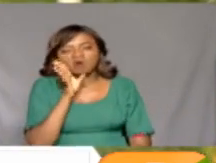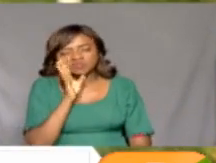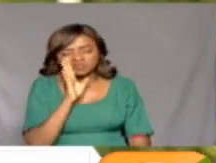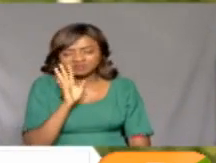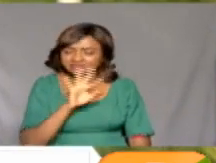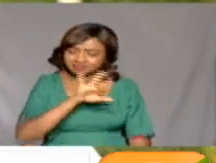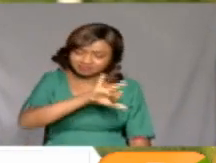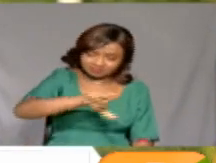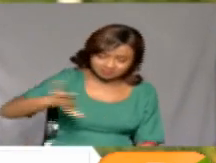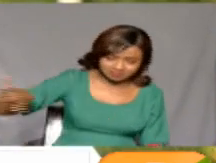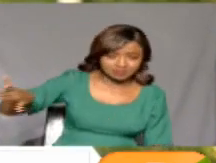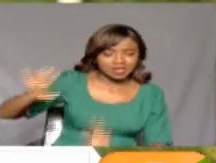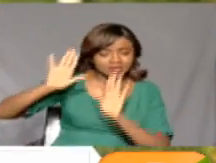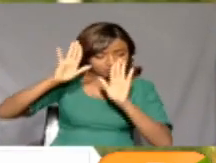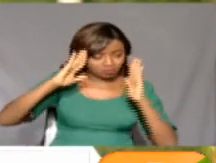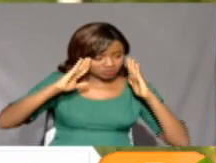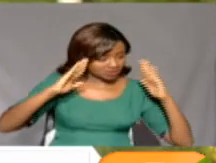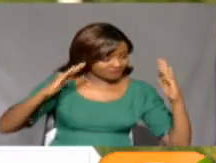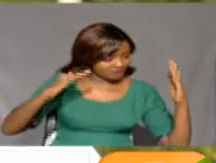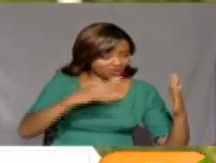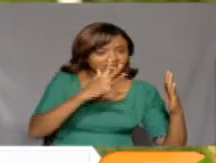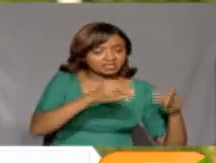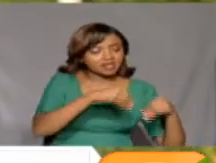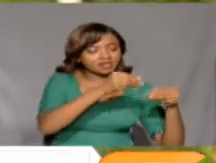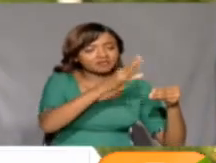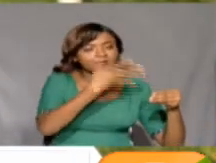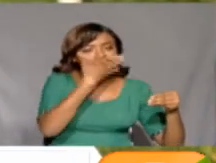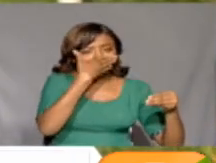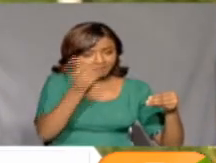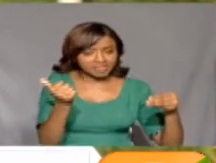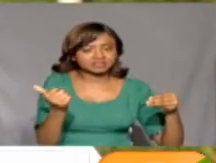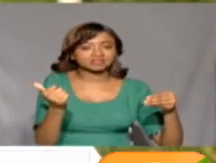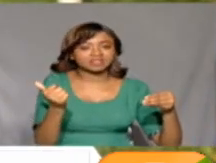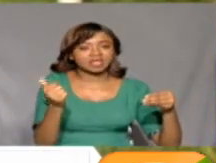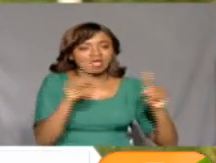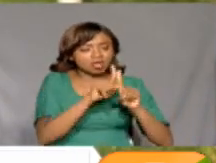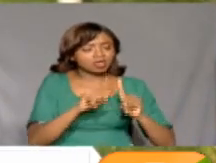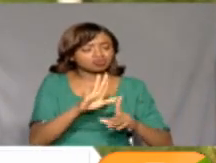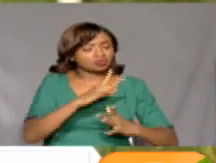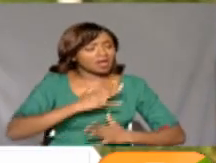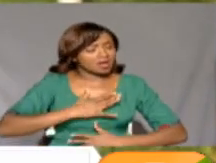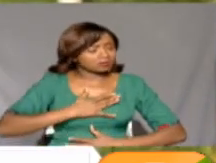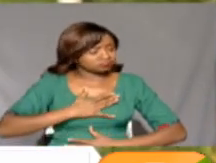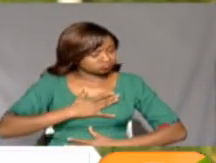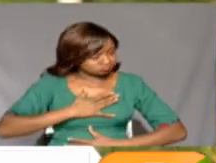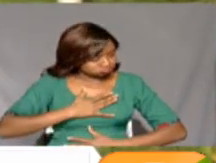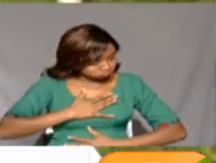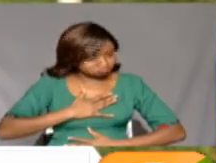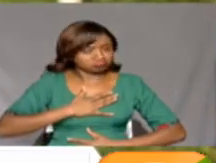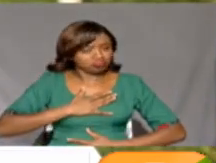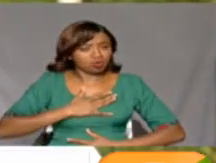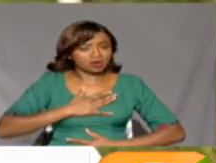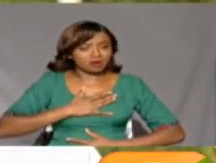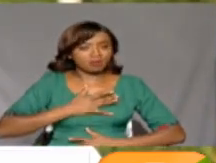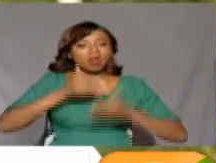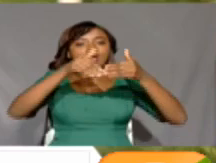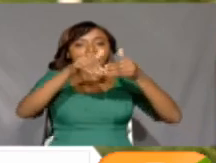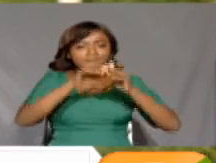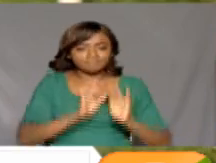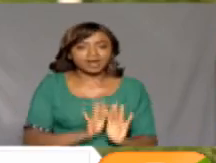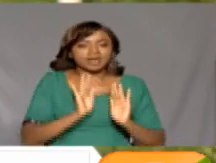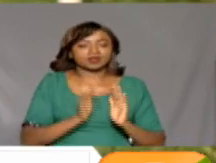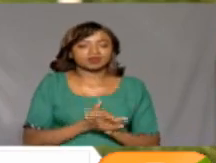Moi deserves the best. So you Moi don't deserves a very decent send off,